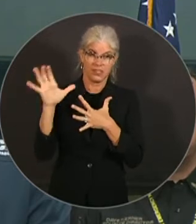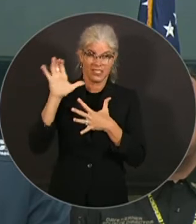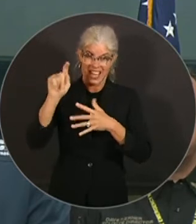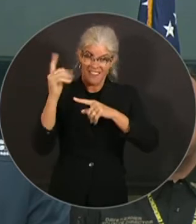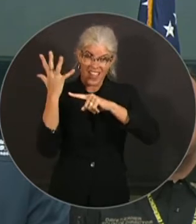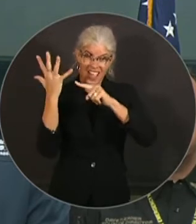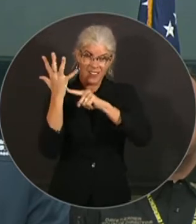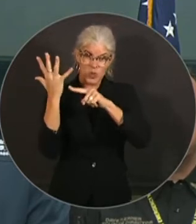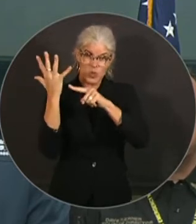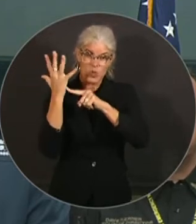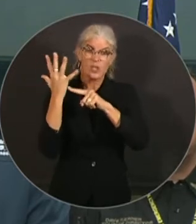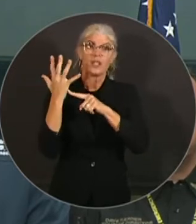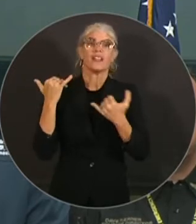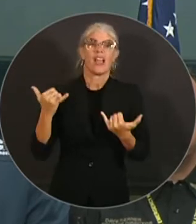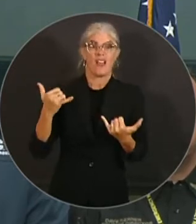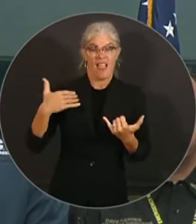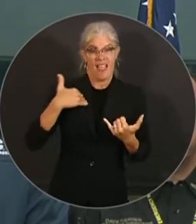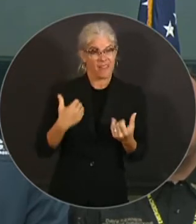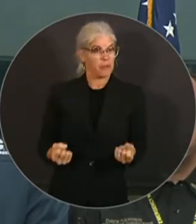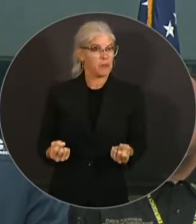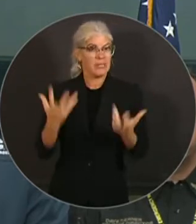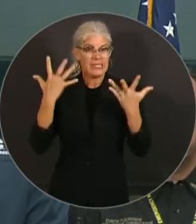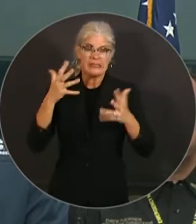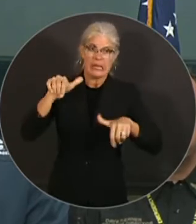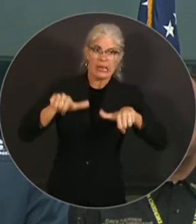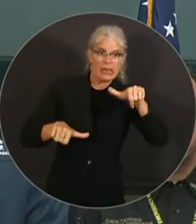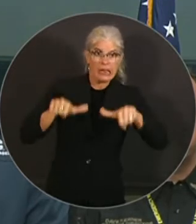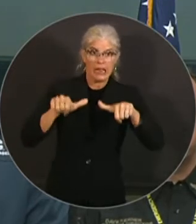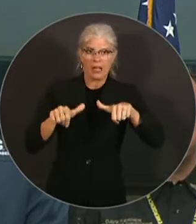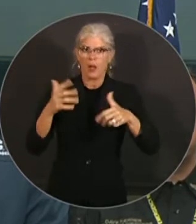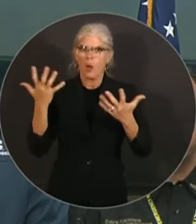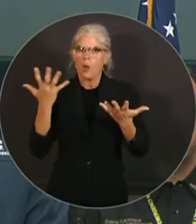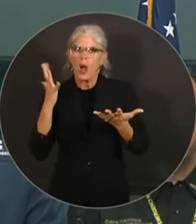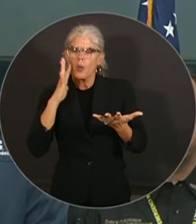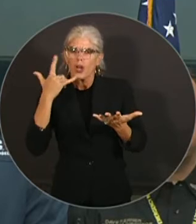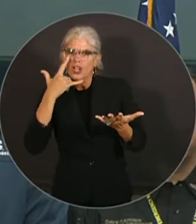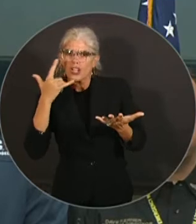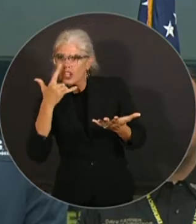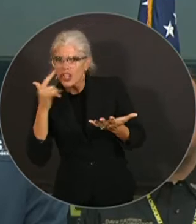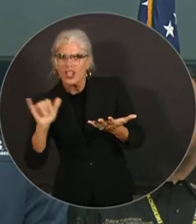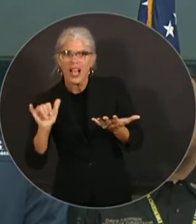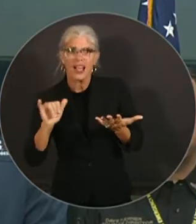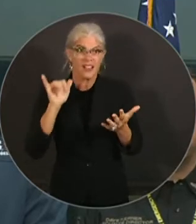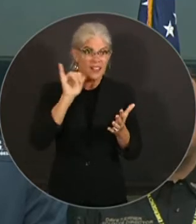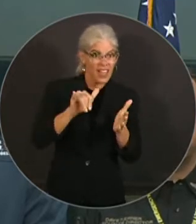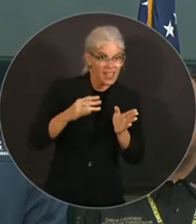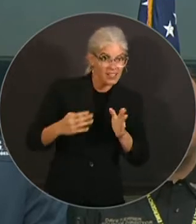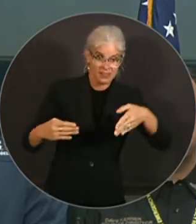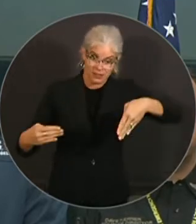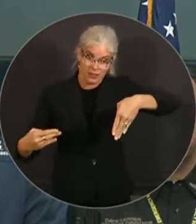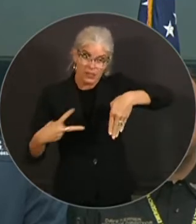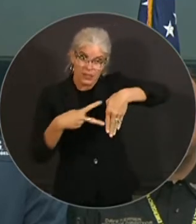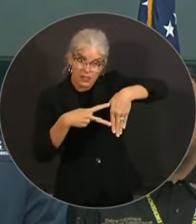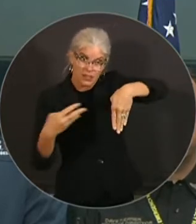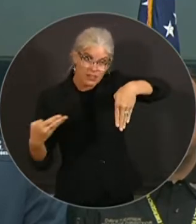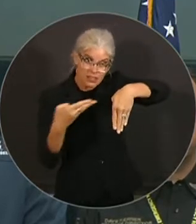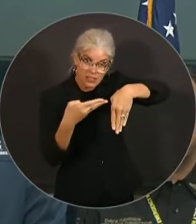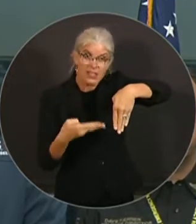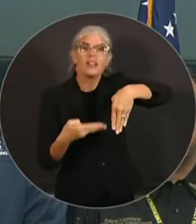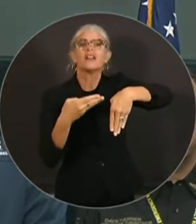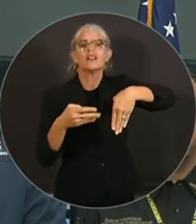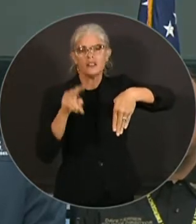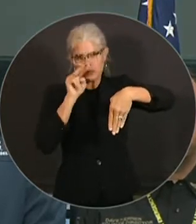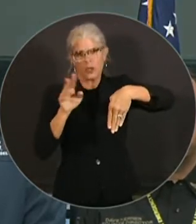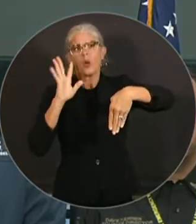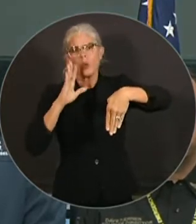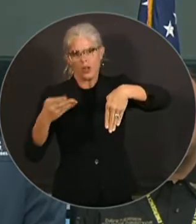hurricane. Now, there's a lot of uncertainty about what is going to happen in terms of this track. It is predicted that this will weaken, but